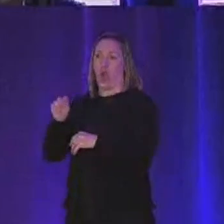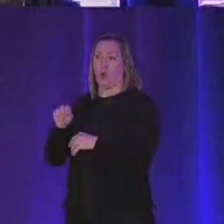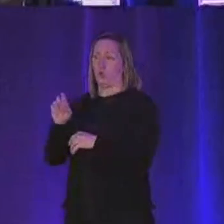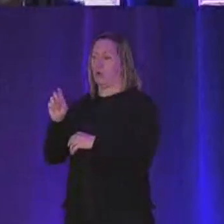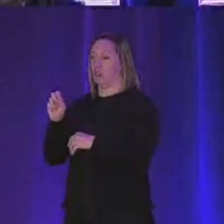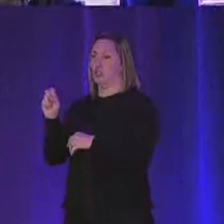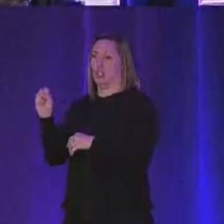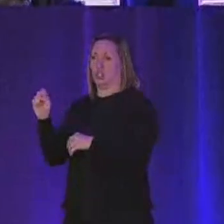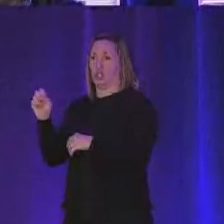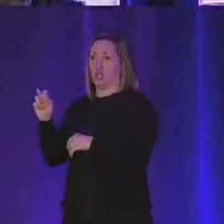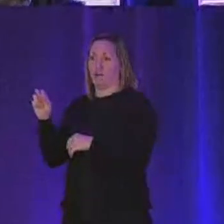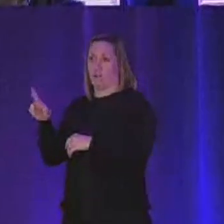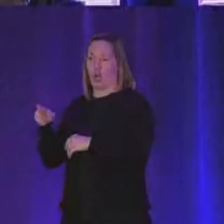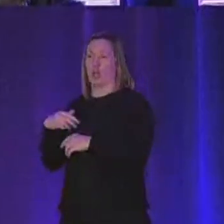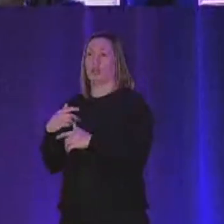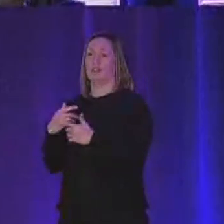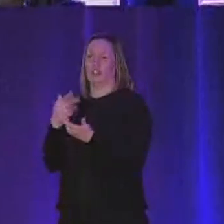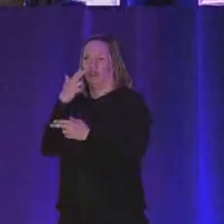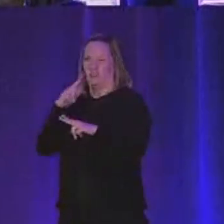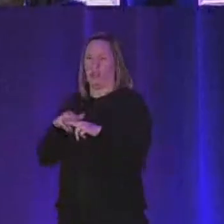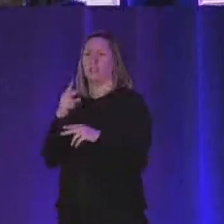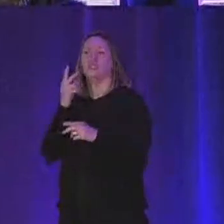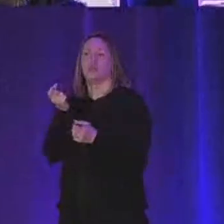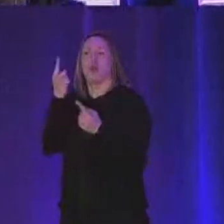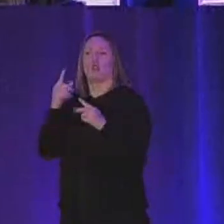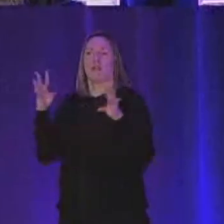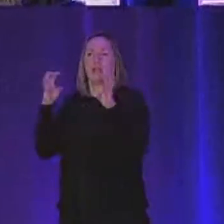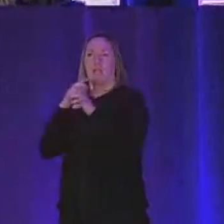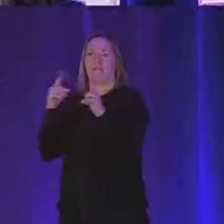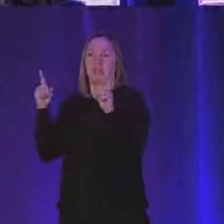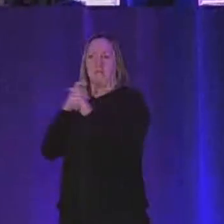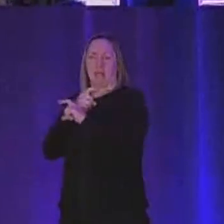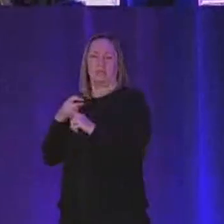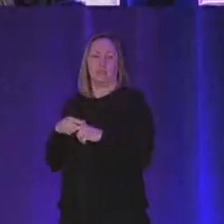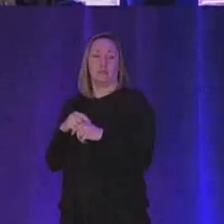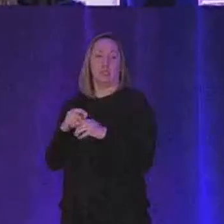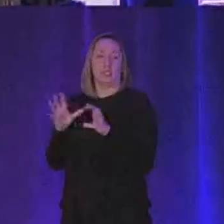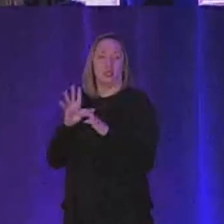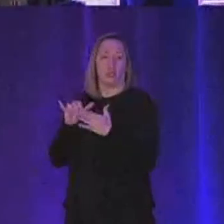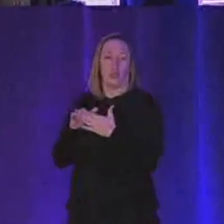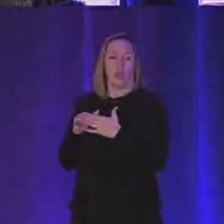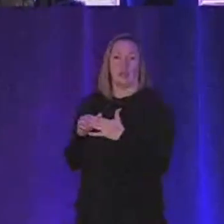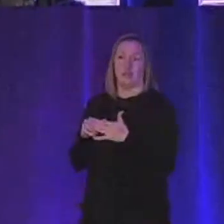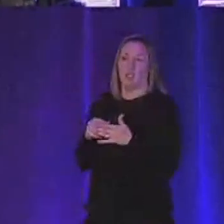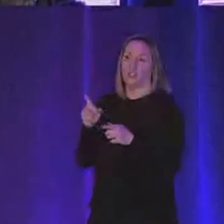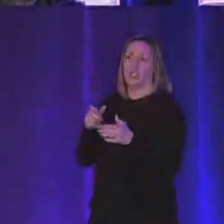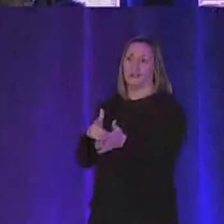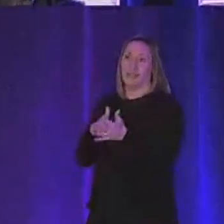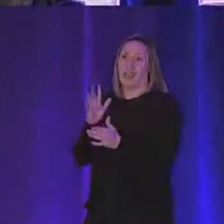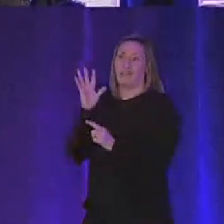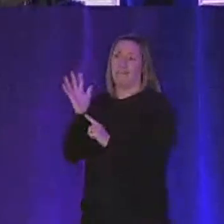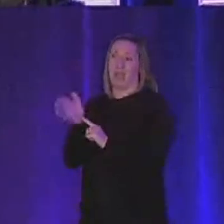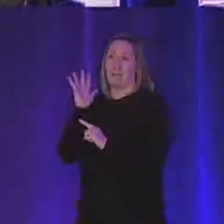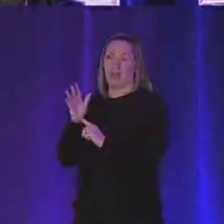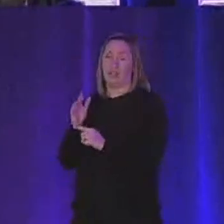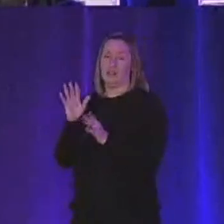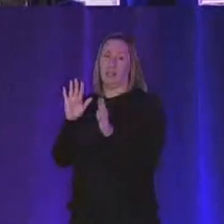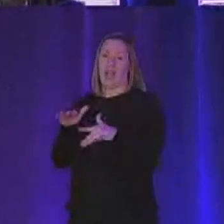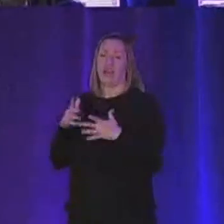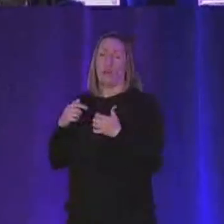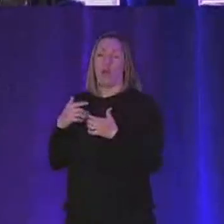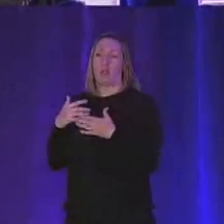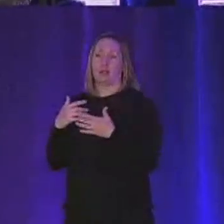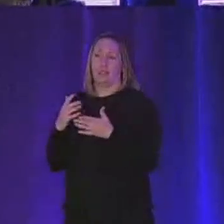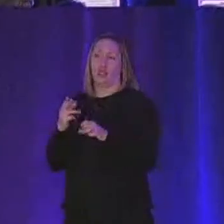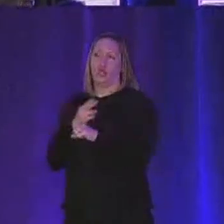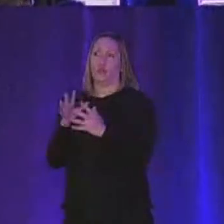fun and to understand the complexity behind it. And to do that, I'm just going to quickly, and this honestly should take 5 minutes. I have no interest in taking too much of your time away.